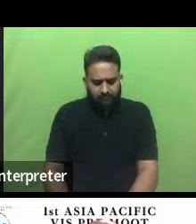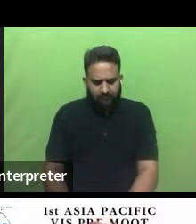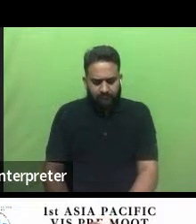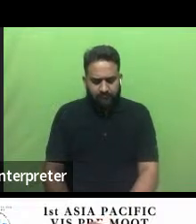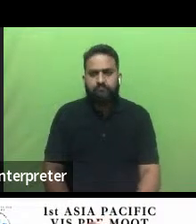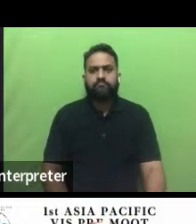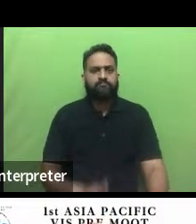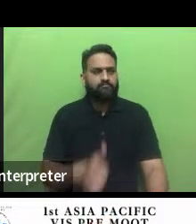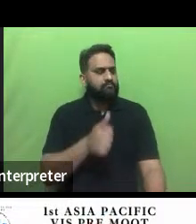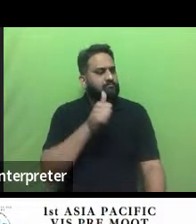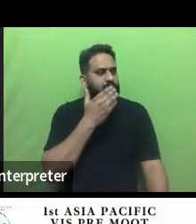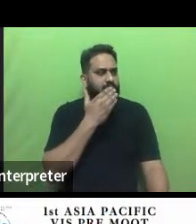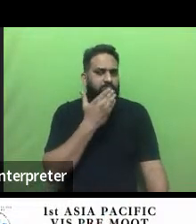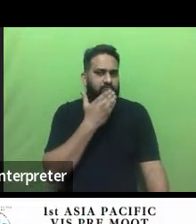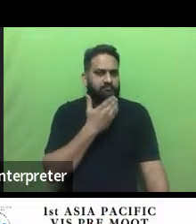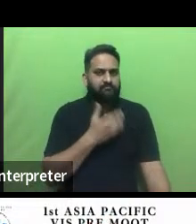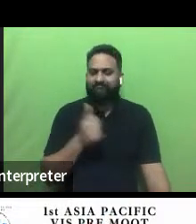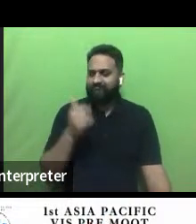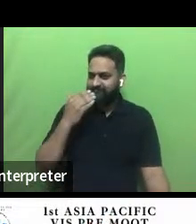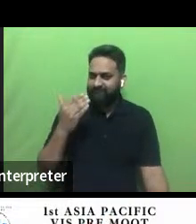Good, thank you. Thank you.